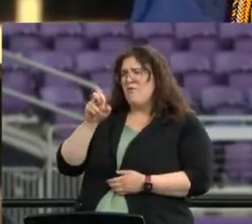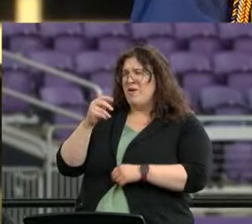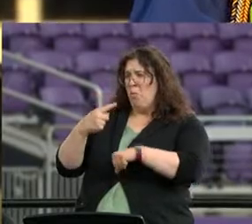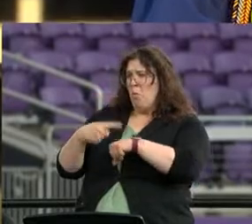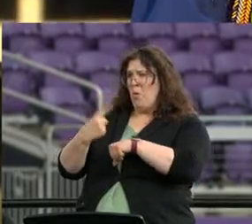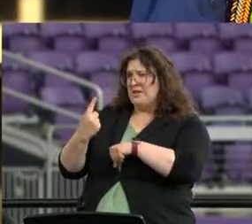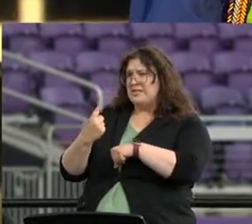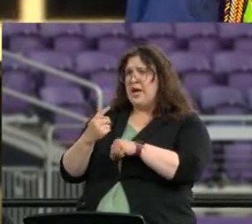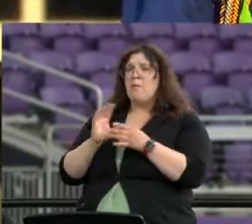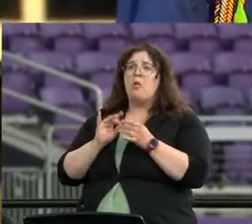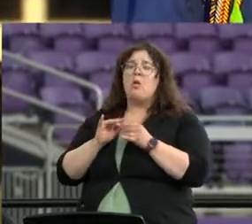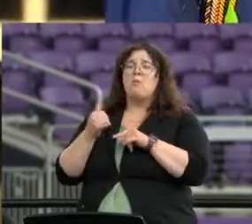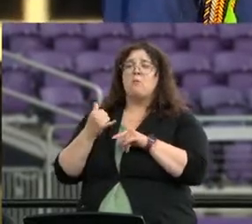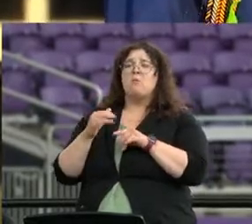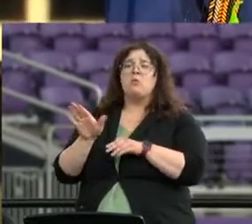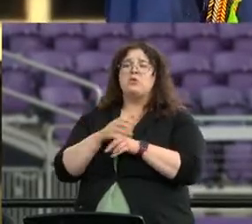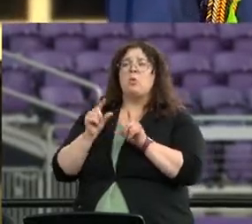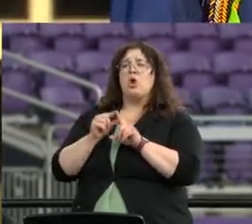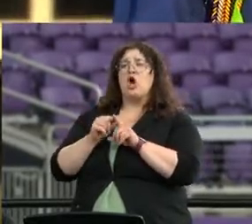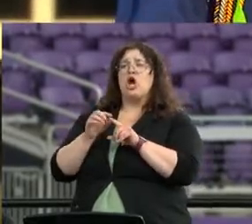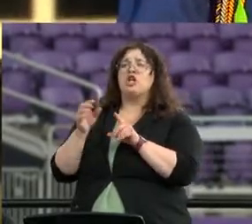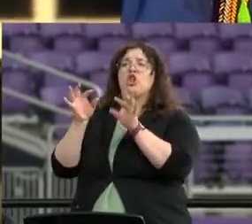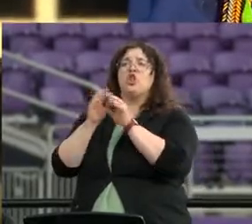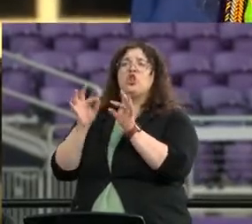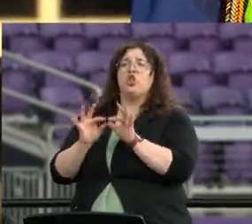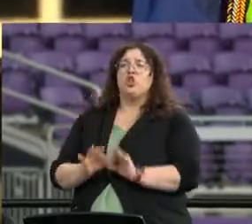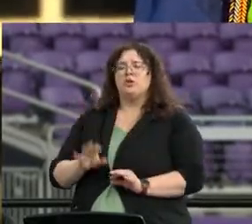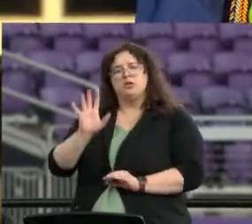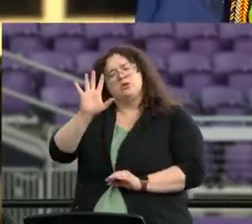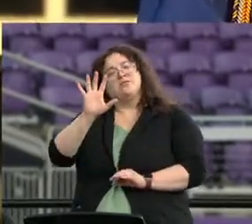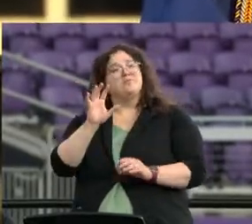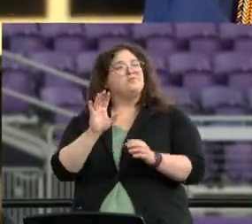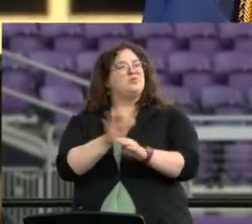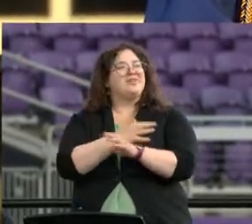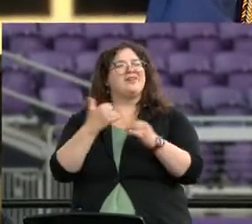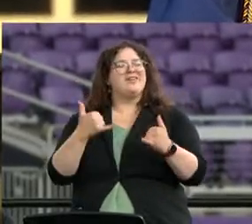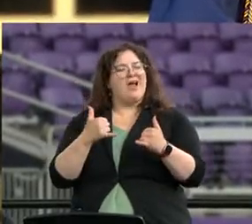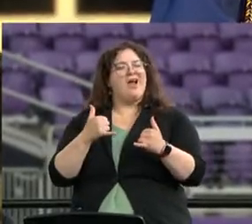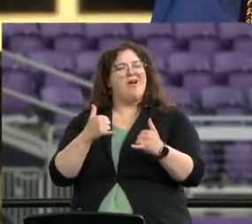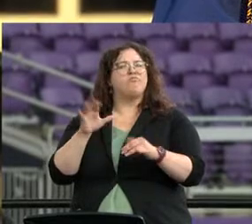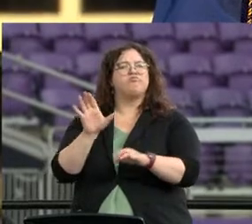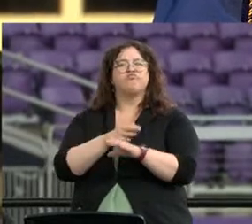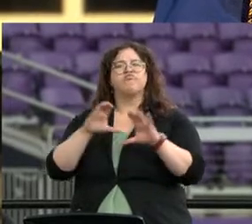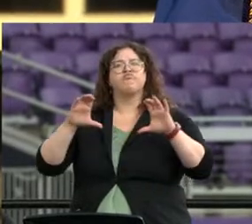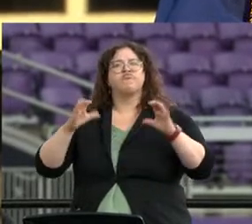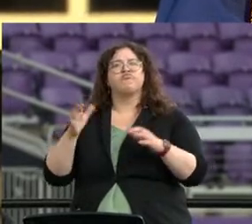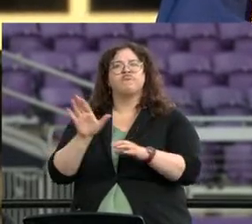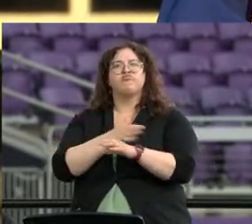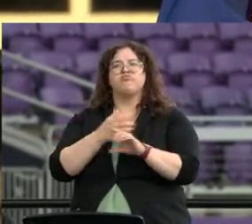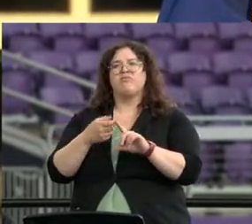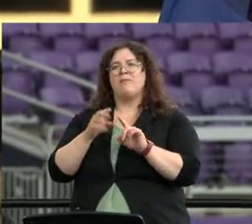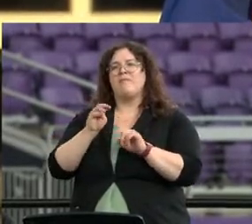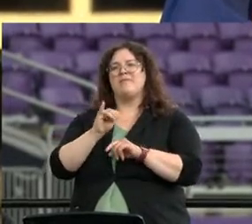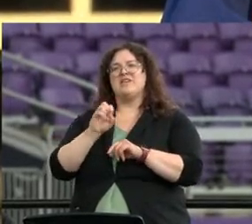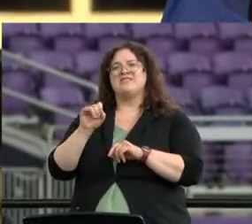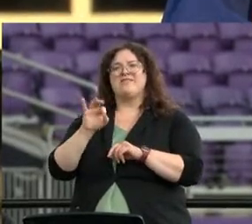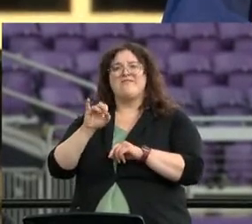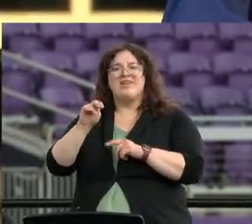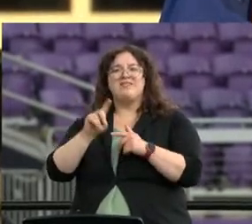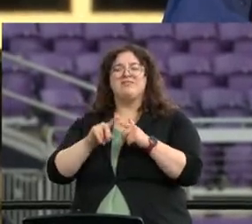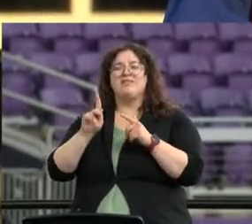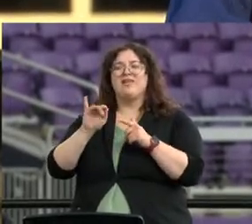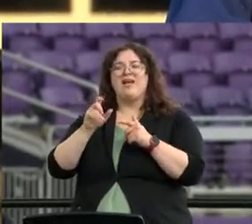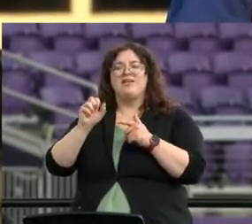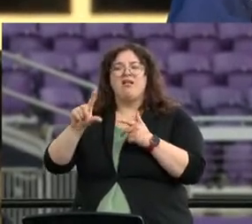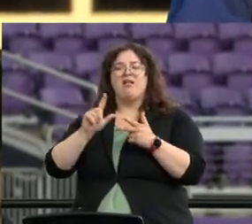one time, and this is what happens. Speaking of music, our choir will now sing a song under the direction of Miss Finn, Mr.